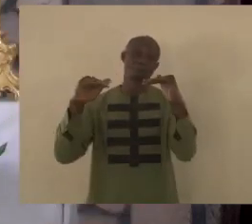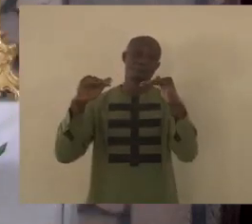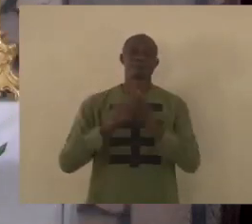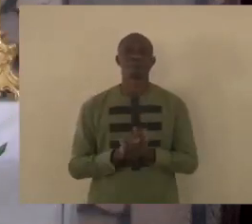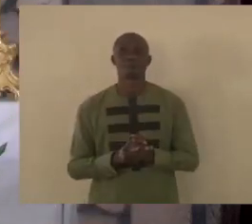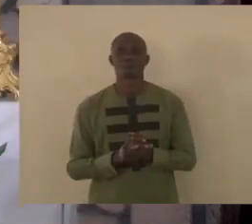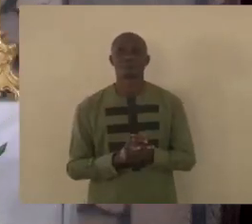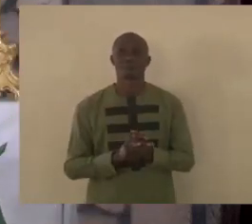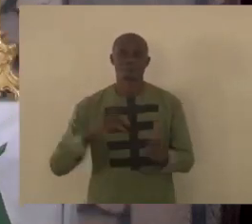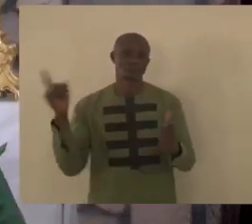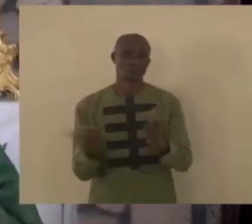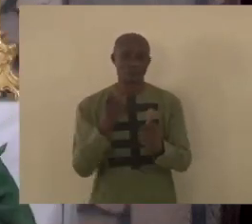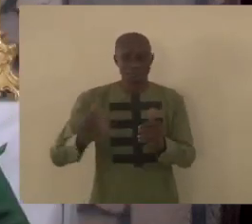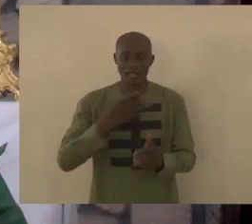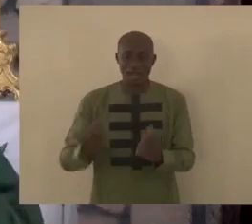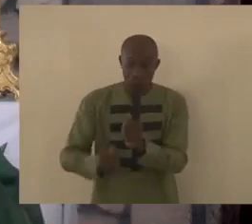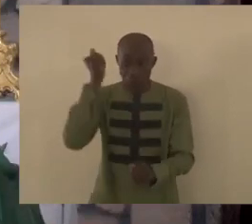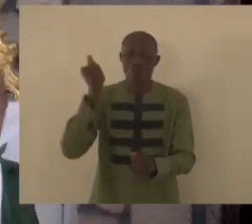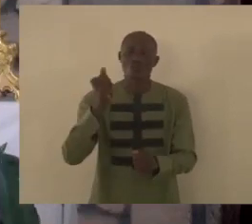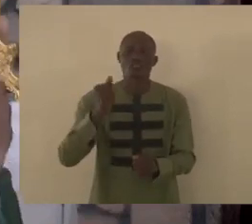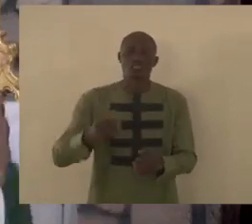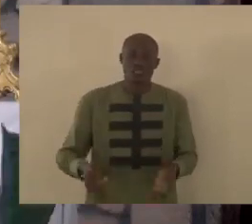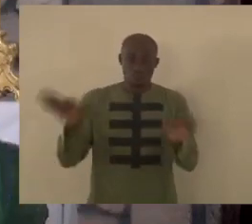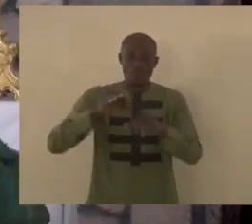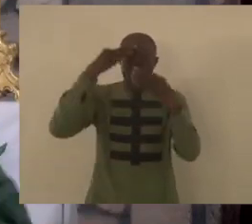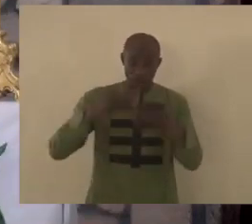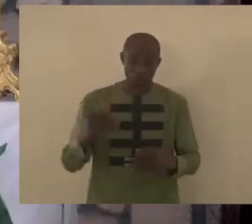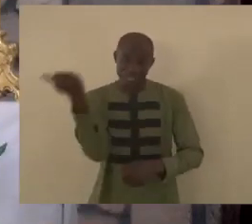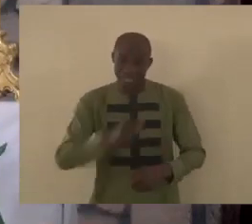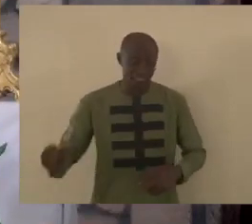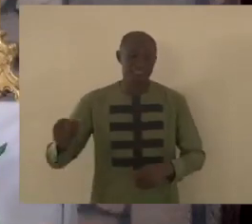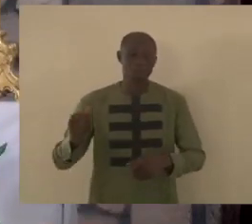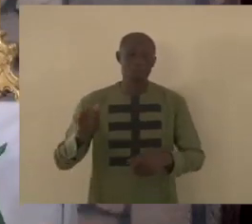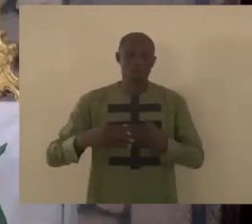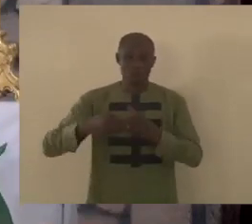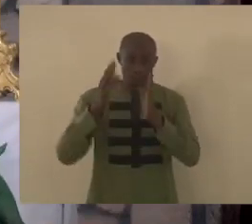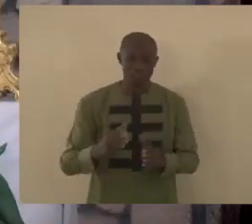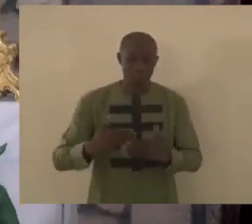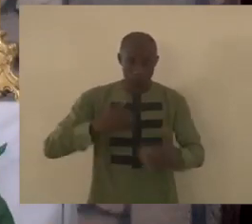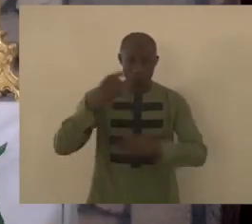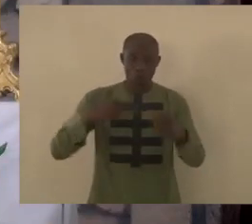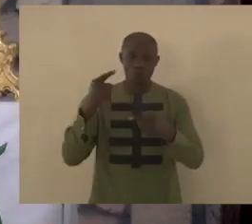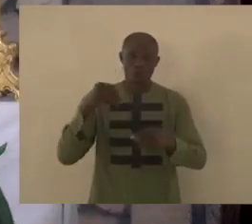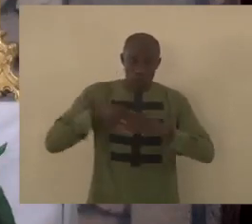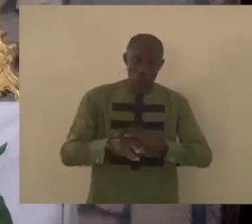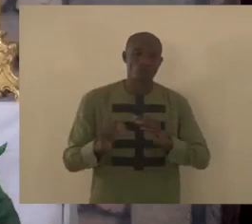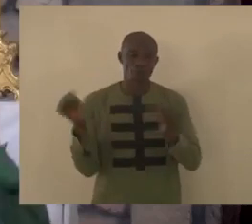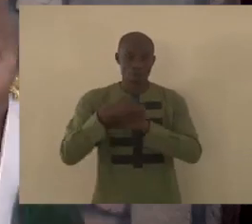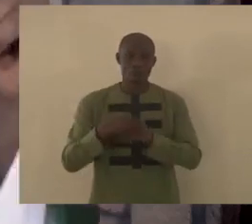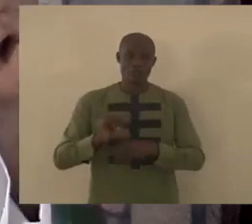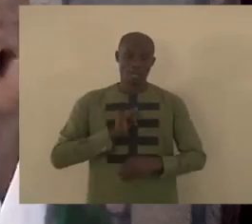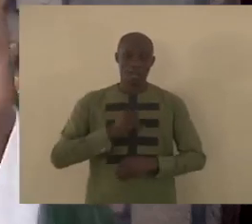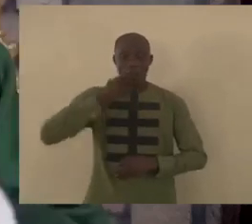limited. The first and the most important decision any leader will make before going into office is to do